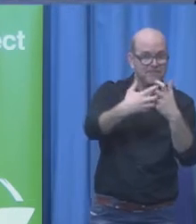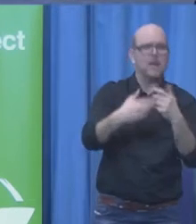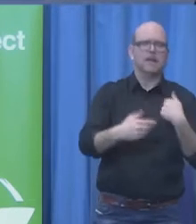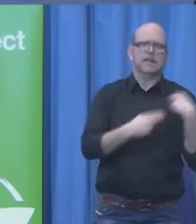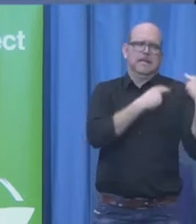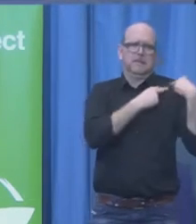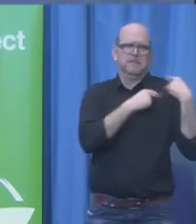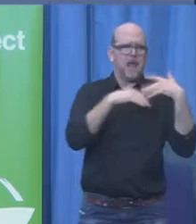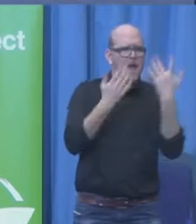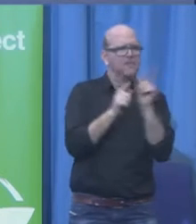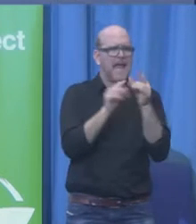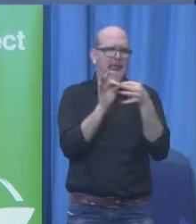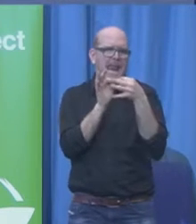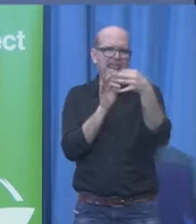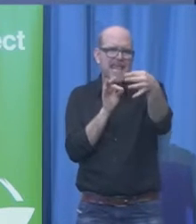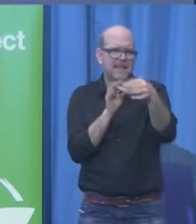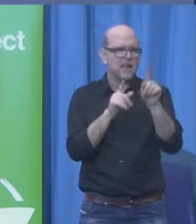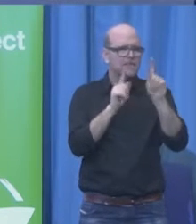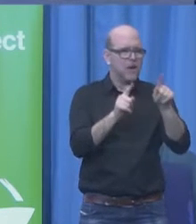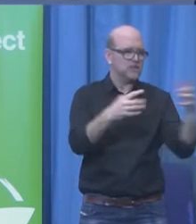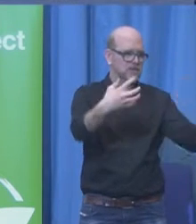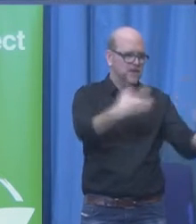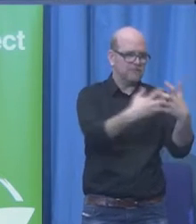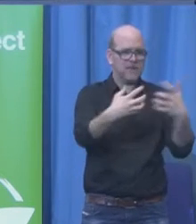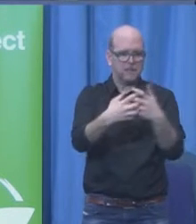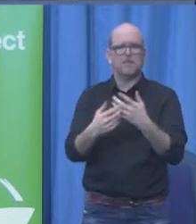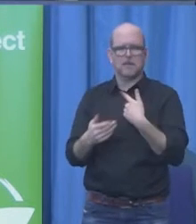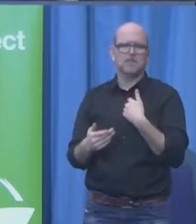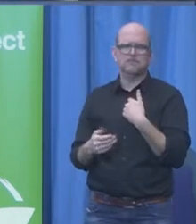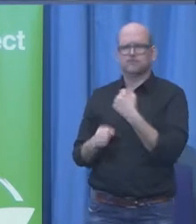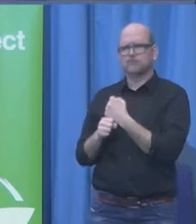other policy measures, for example, there is